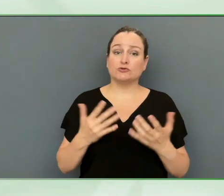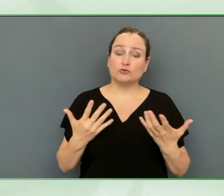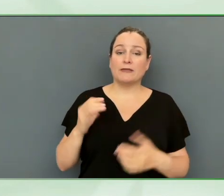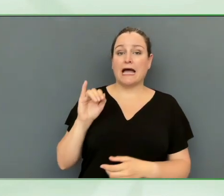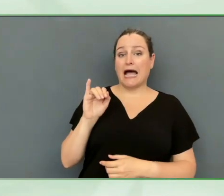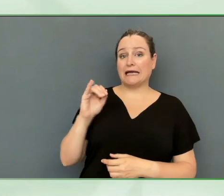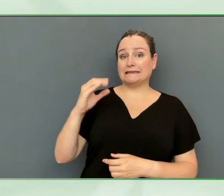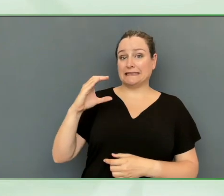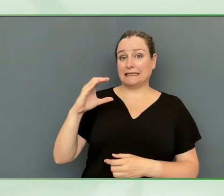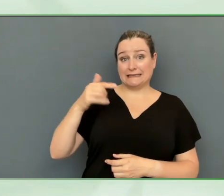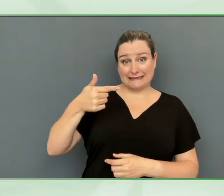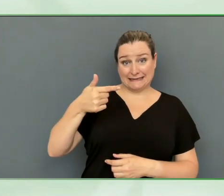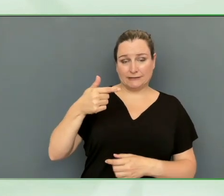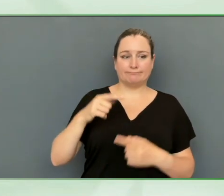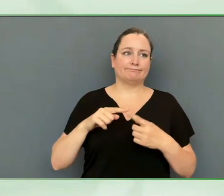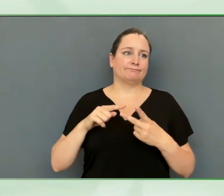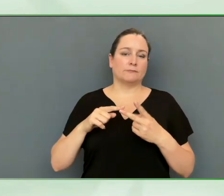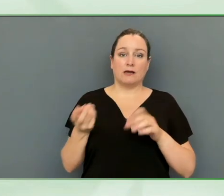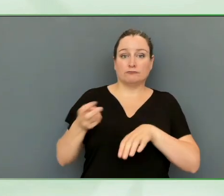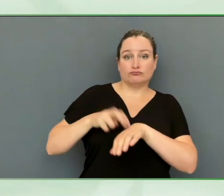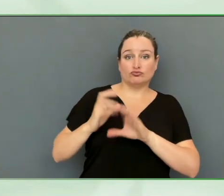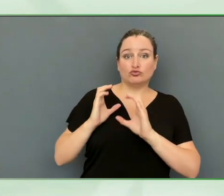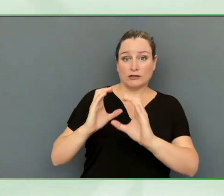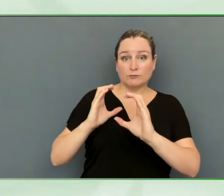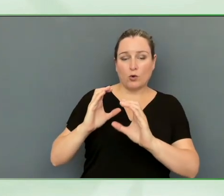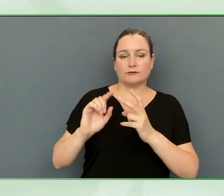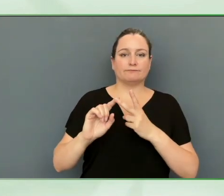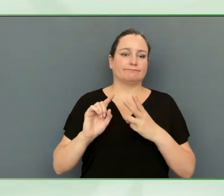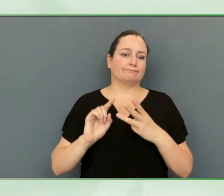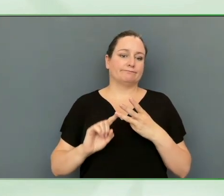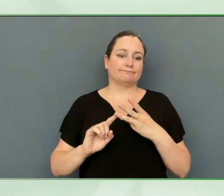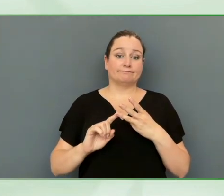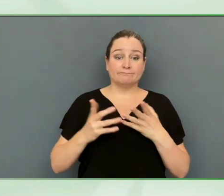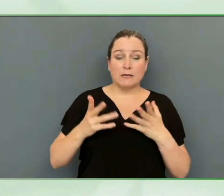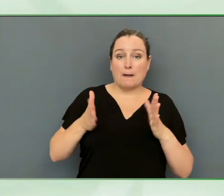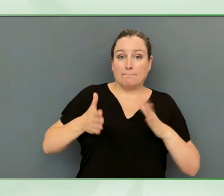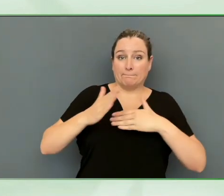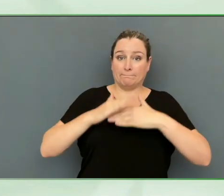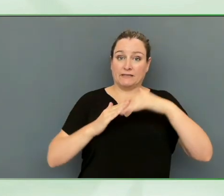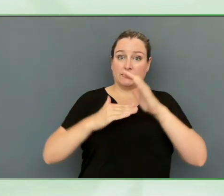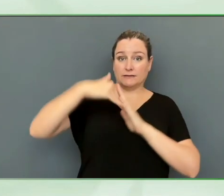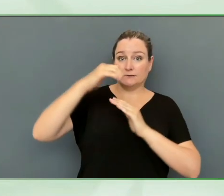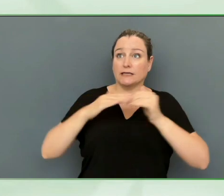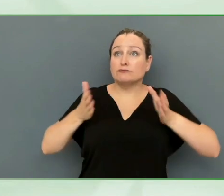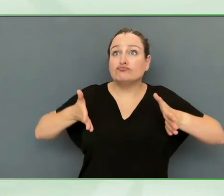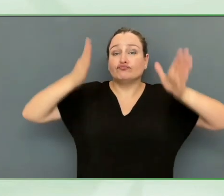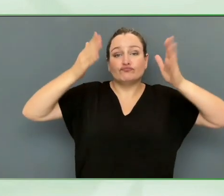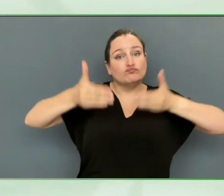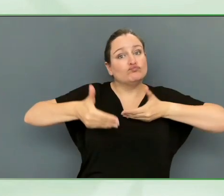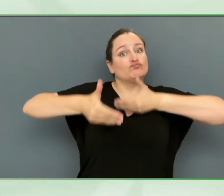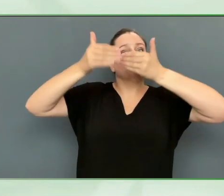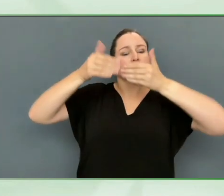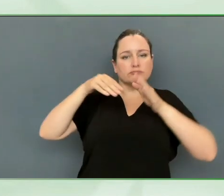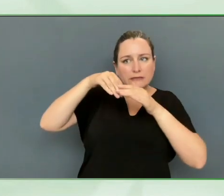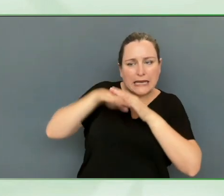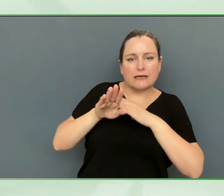technology, transportation, built environment, which includes buildings and your city structures, so